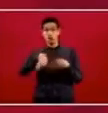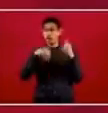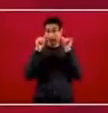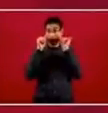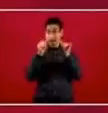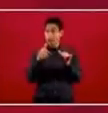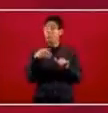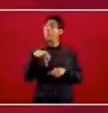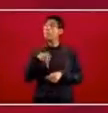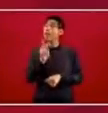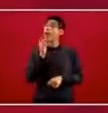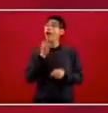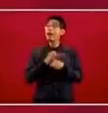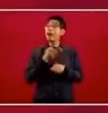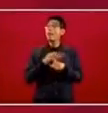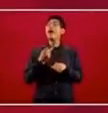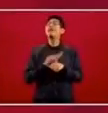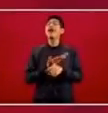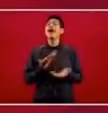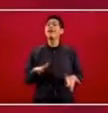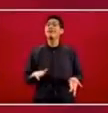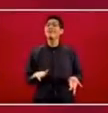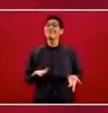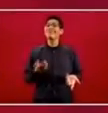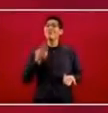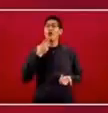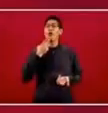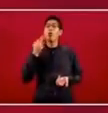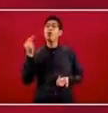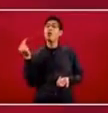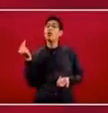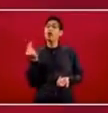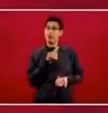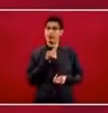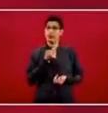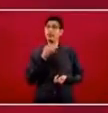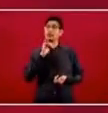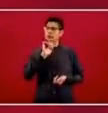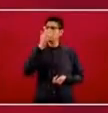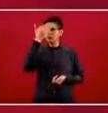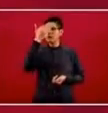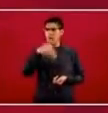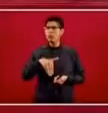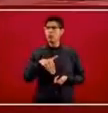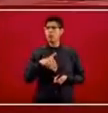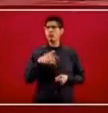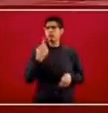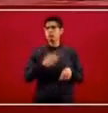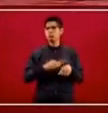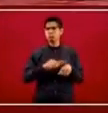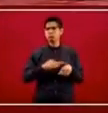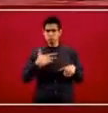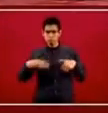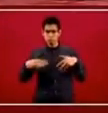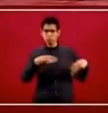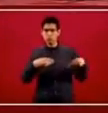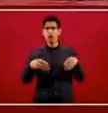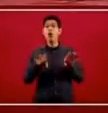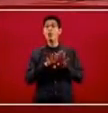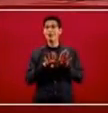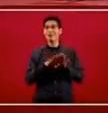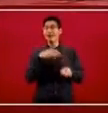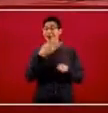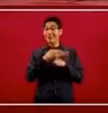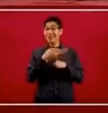medical care. It is in our constitution. But in order to make this medical attention more efficient, these